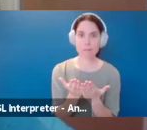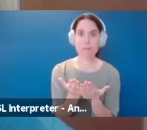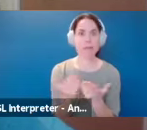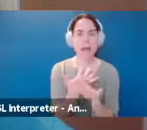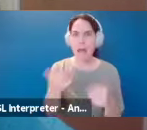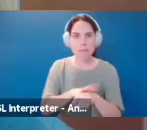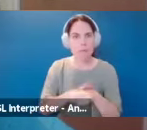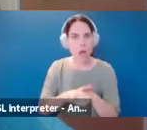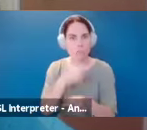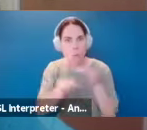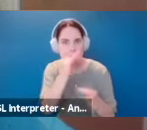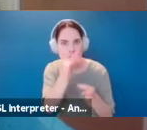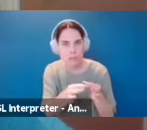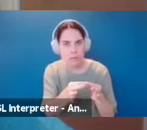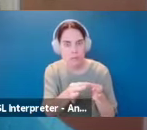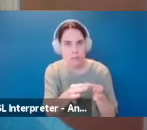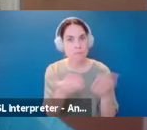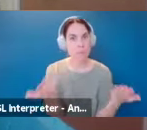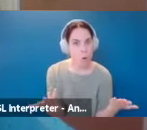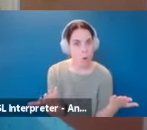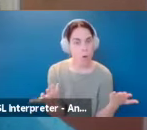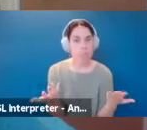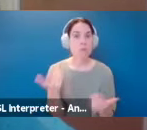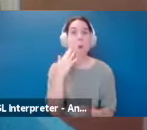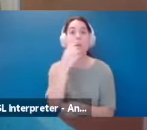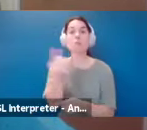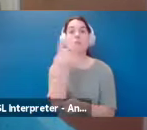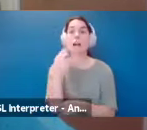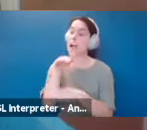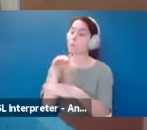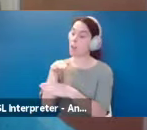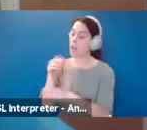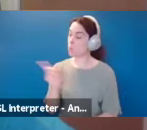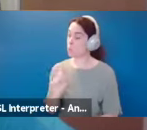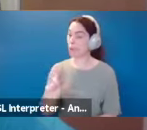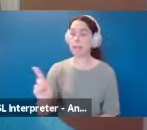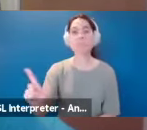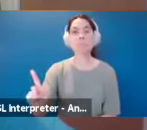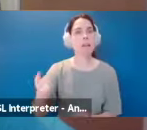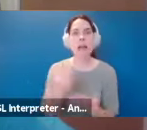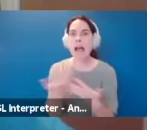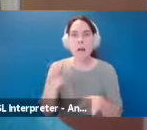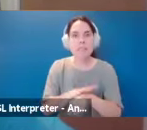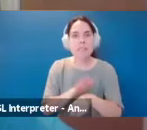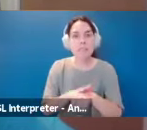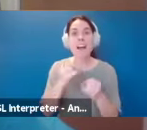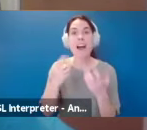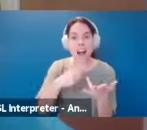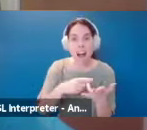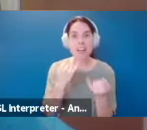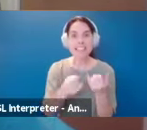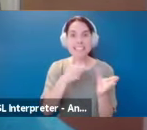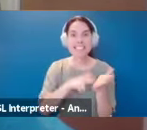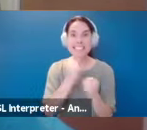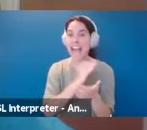on the street and they looked the other way. In the Buddhist center, we could talk, but on the streets, Sangha members didn't recognize